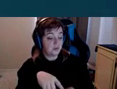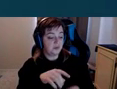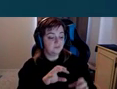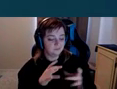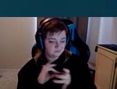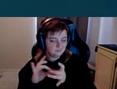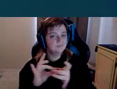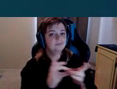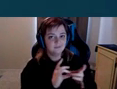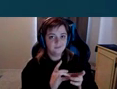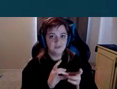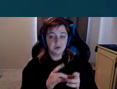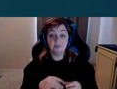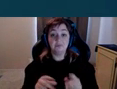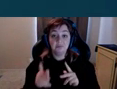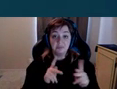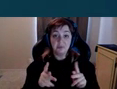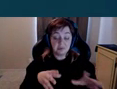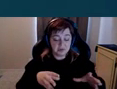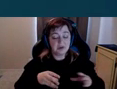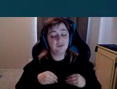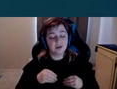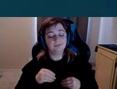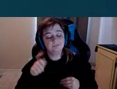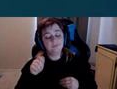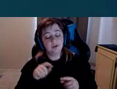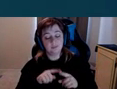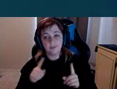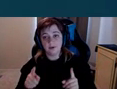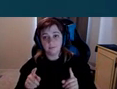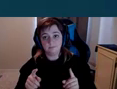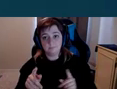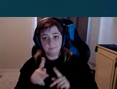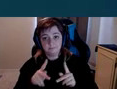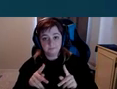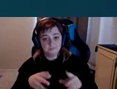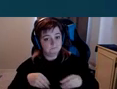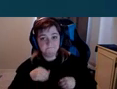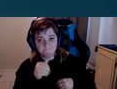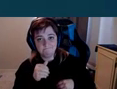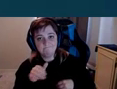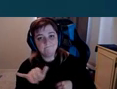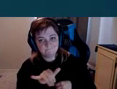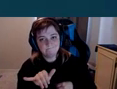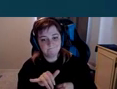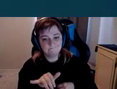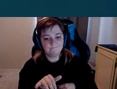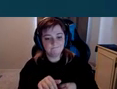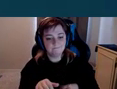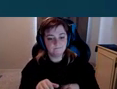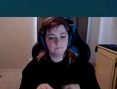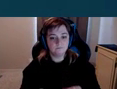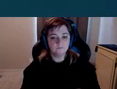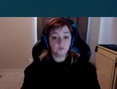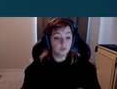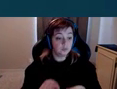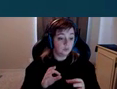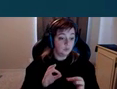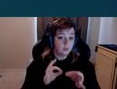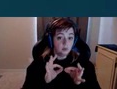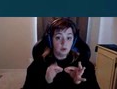always be people who won't accept me in both countries. So this is what I call being a dual foreigner.